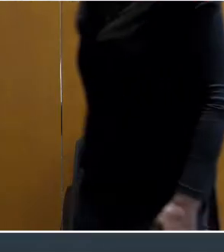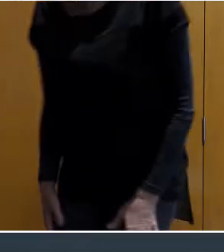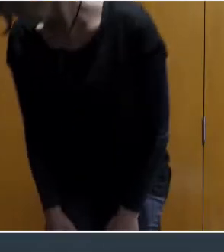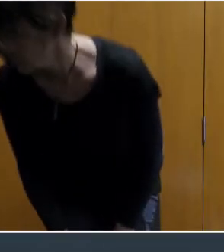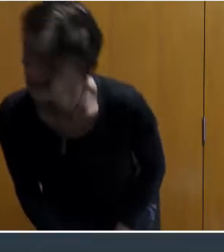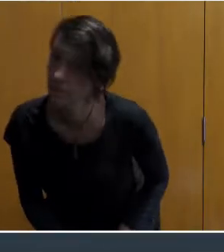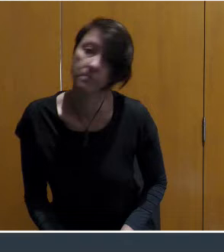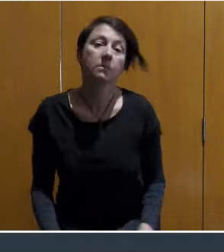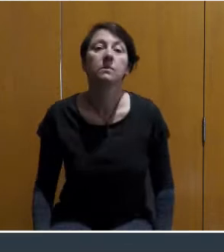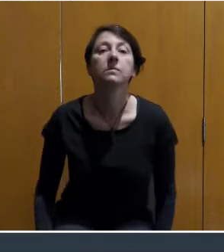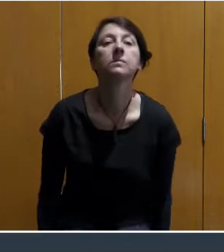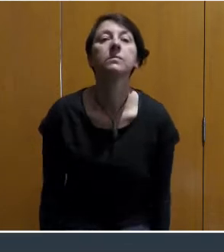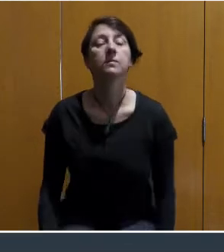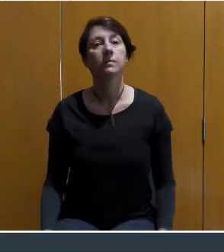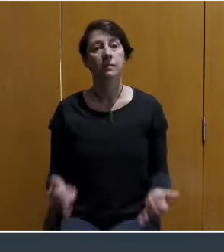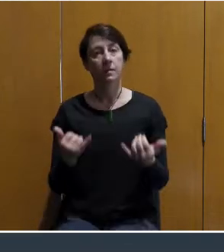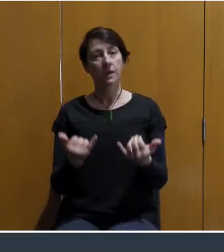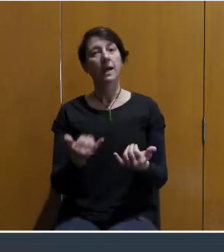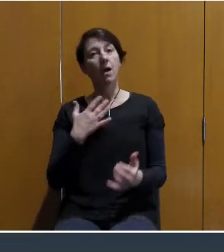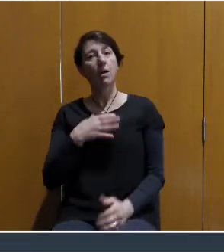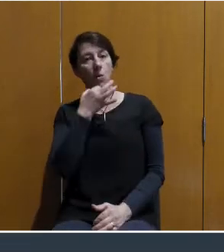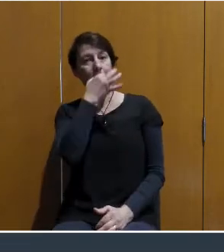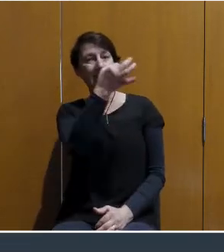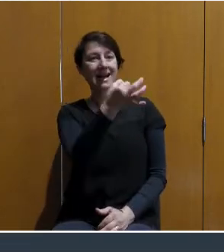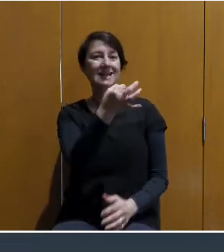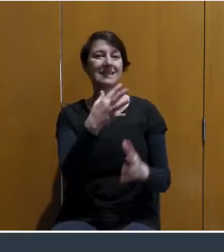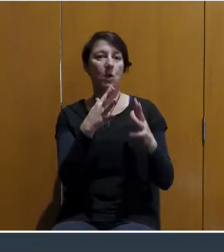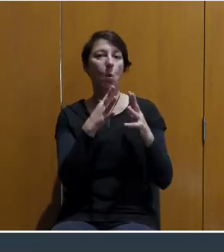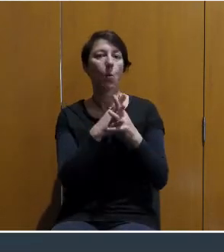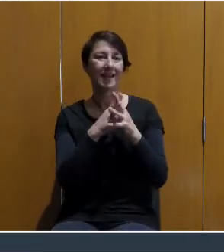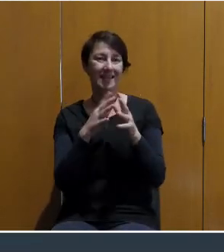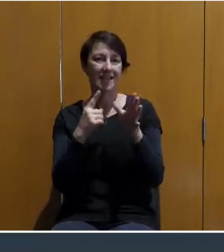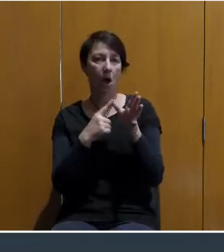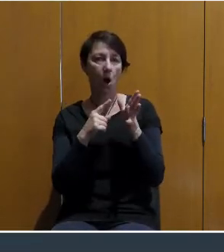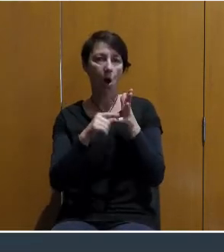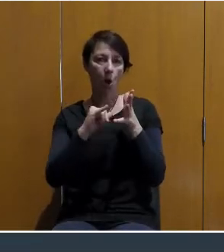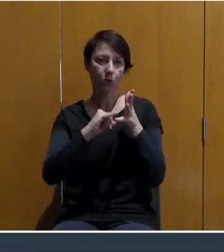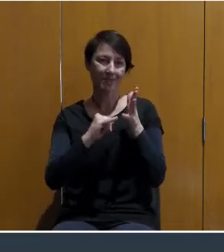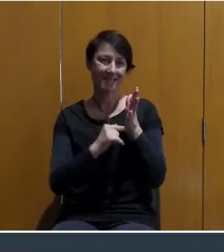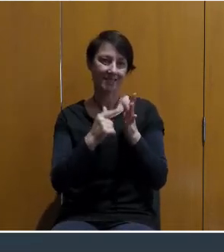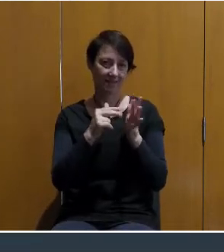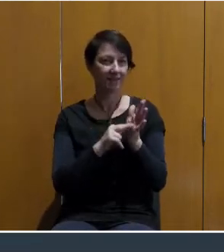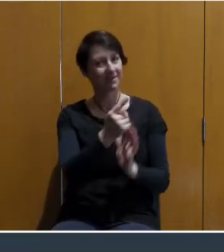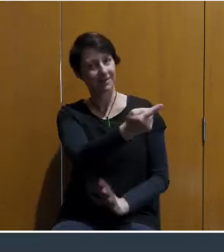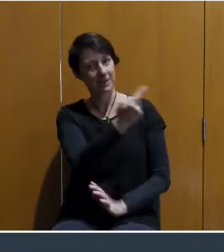And I would now like to invite Wendy Austin up to submit, please.